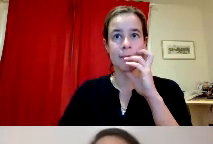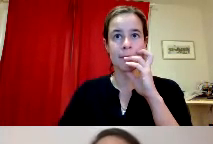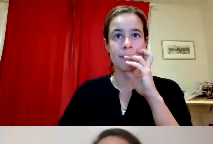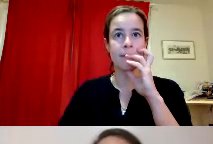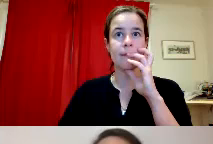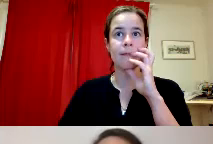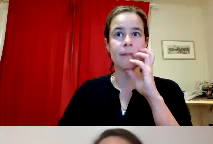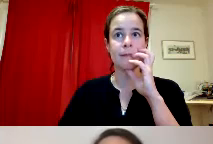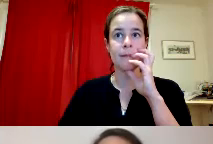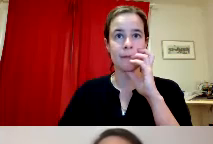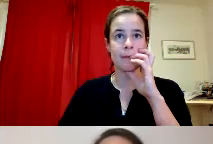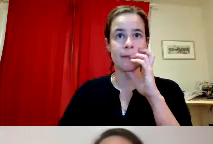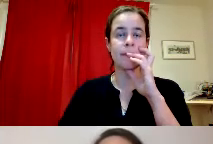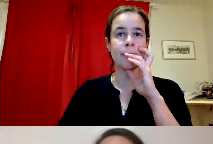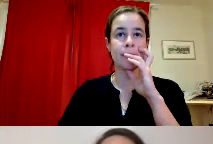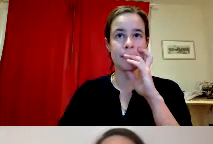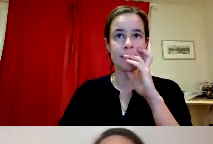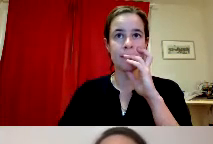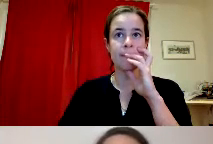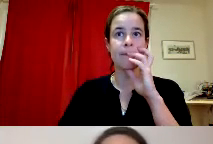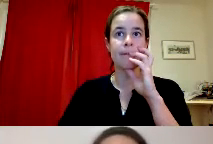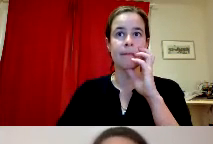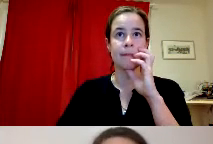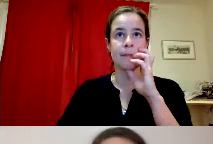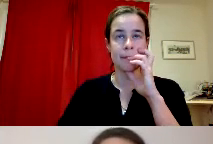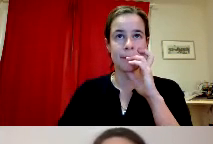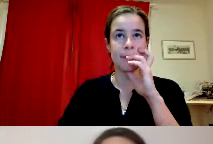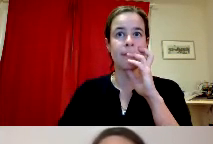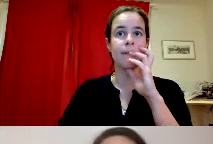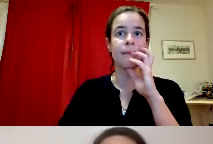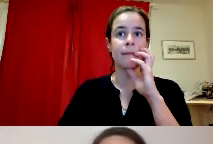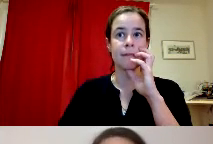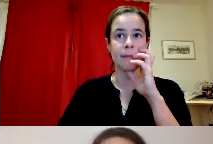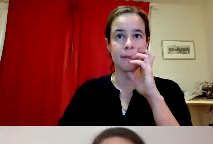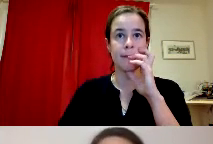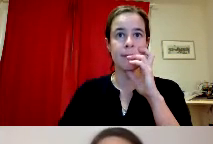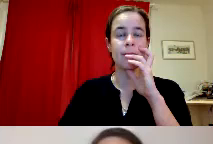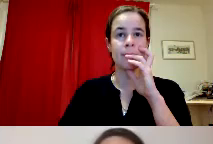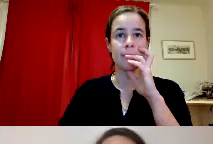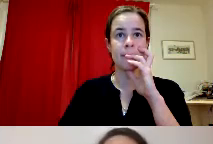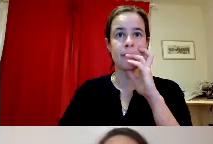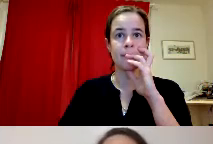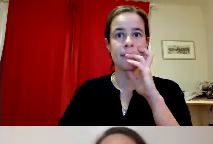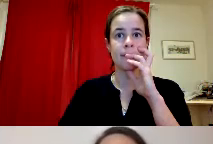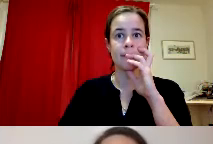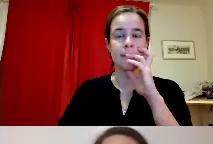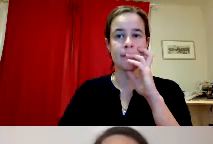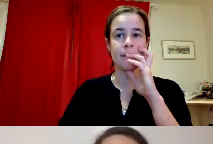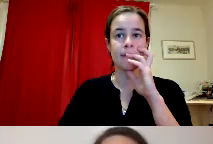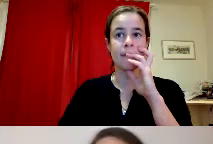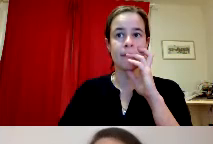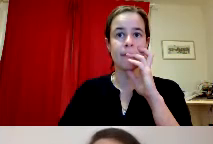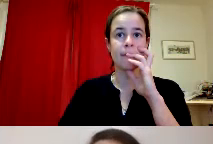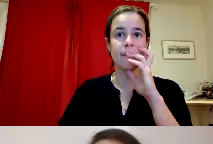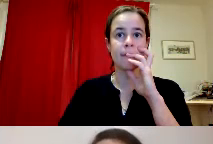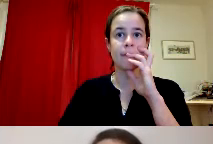like having a wider support network so you have more places to turn, attending those